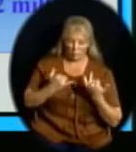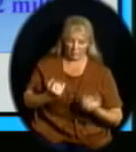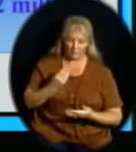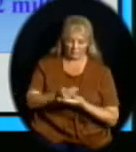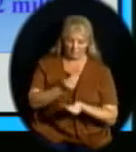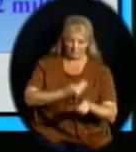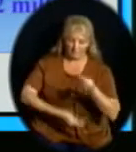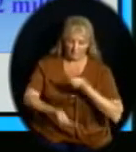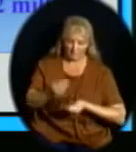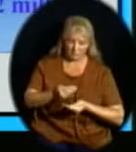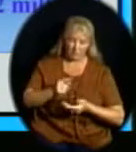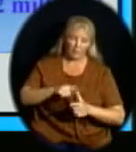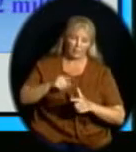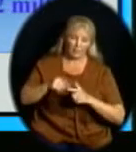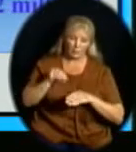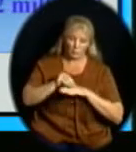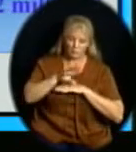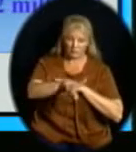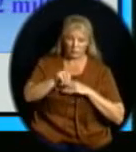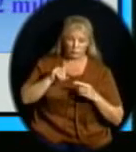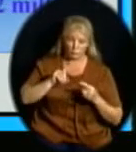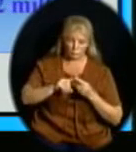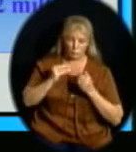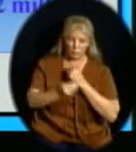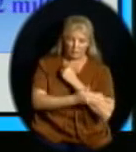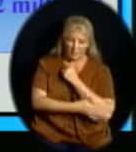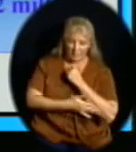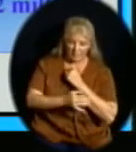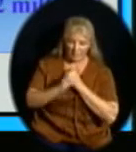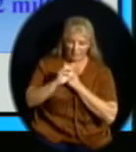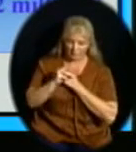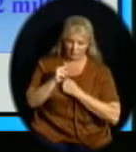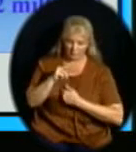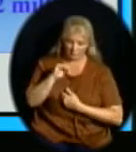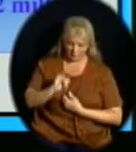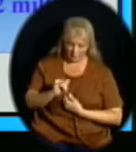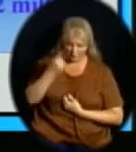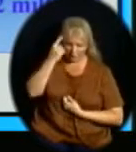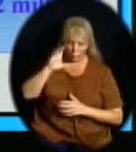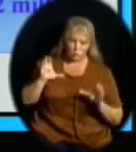will be sent to the county for certification, at which point in time they will